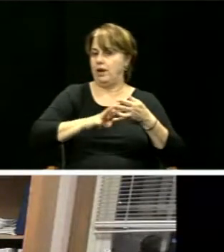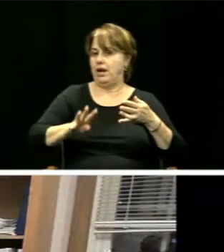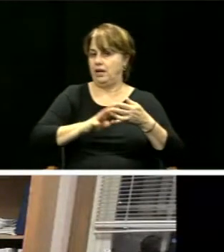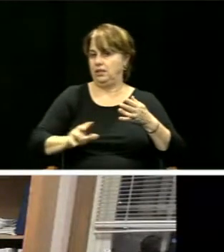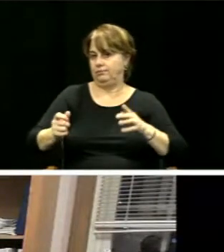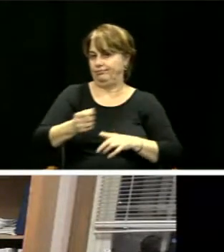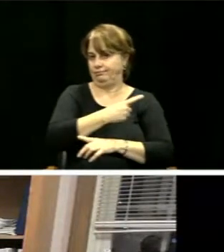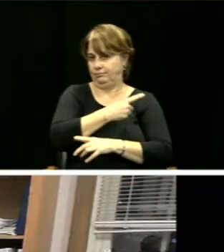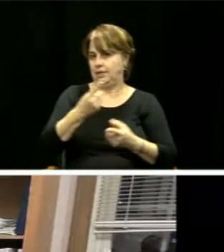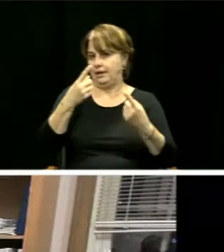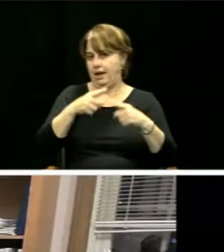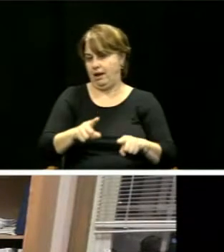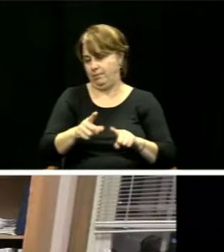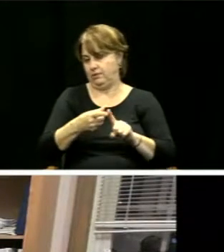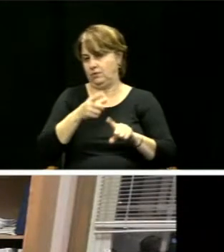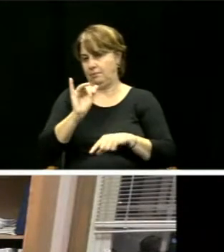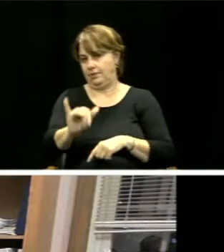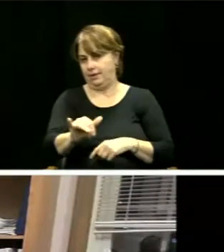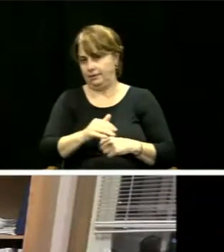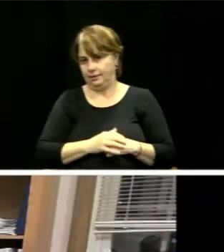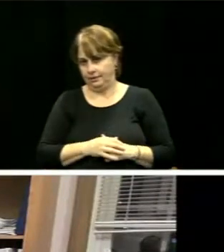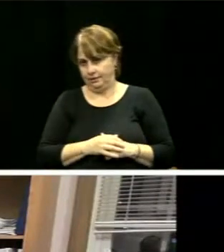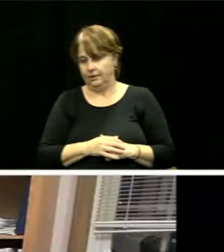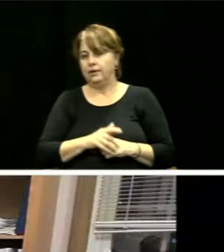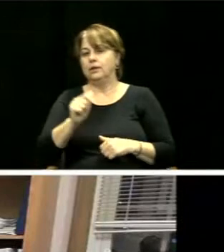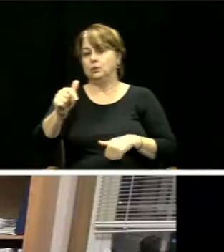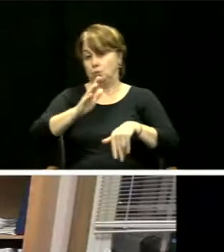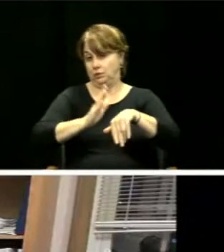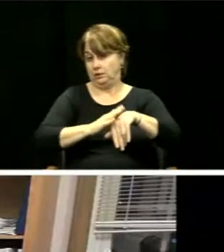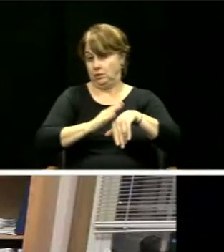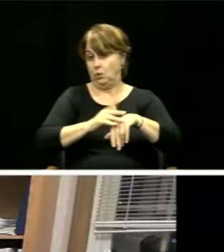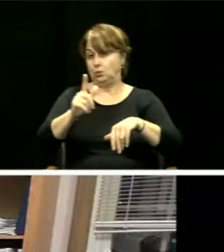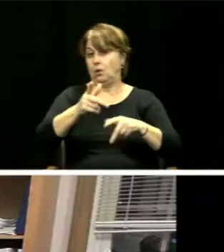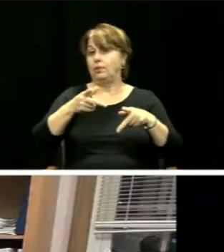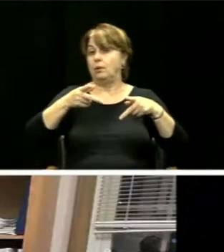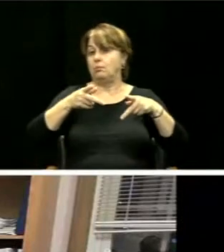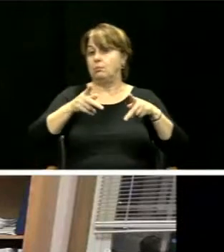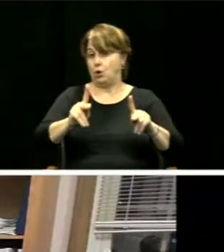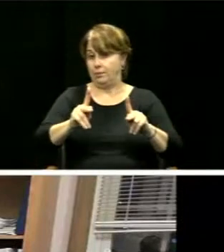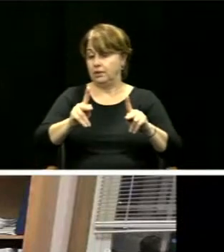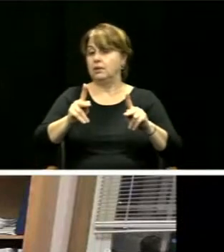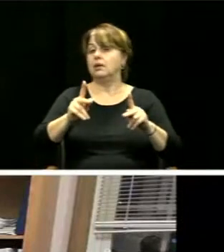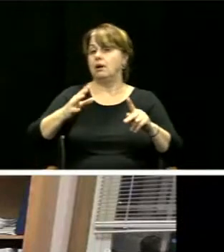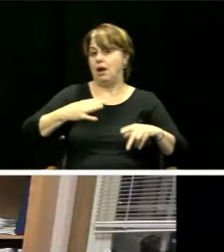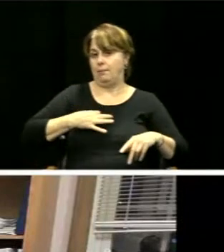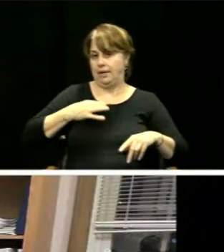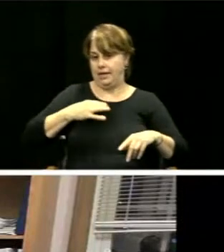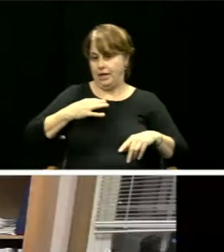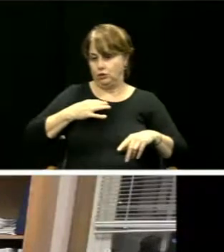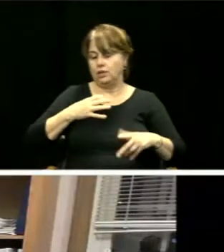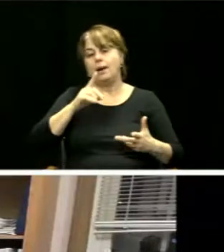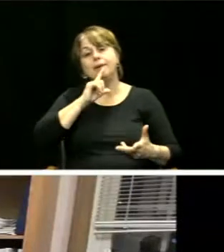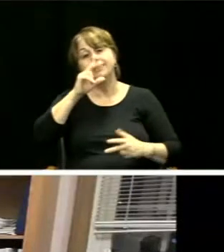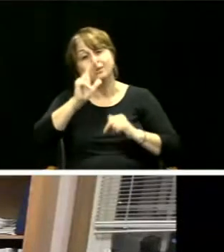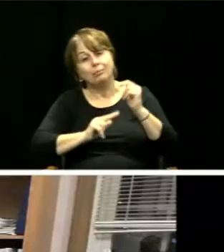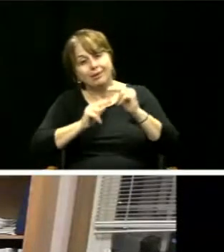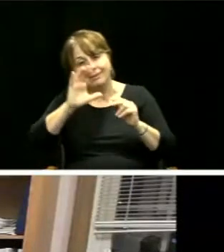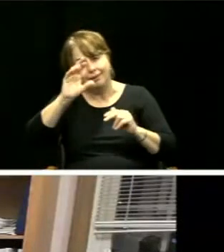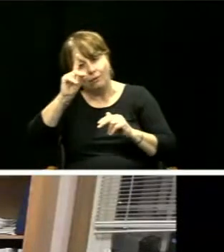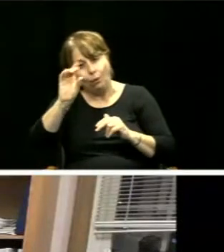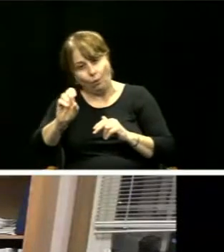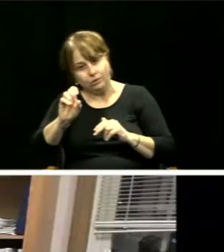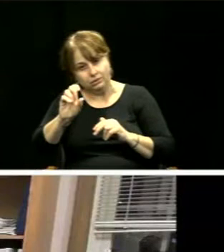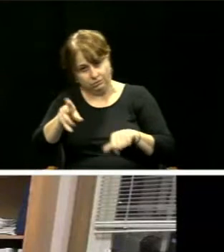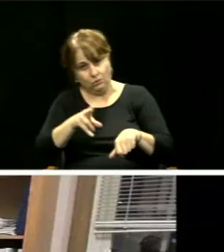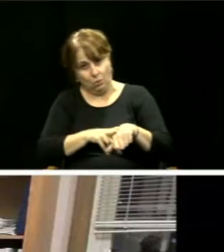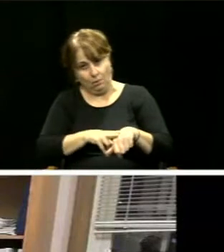by that. By having the note on the permit application pointing to that code, which we didn't create, it's a building code, it was always there,